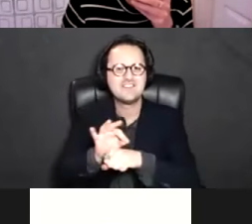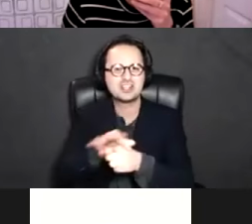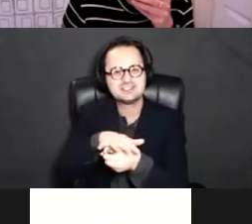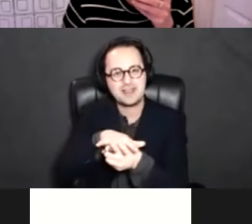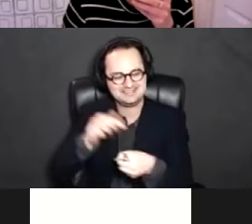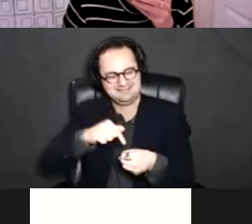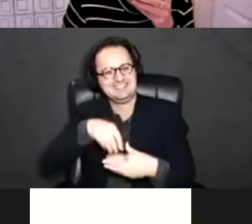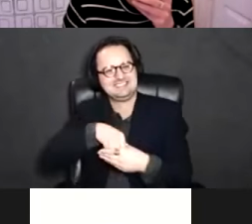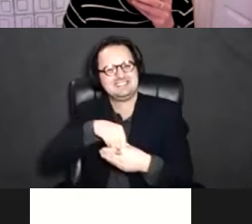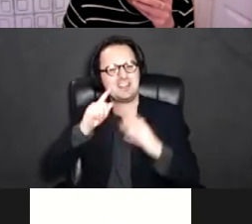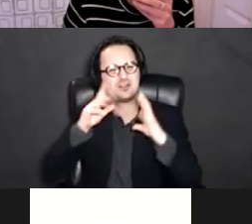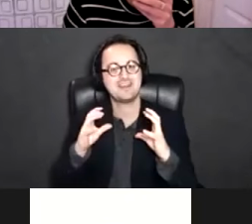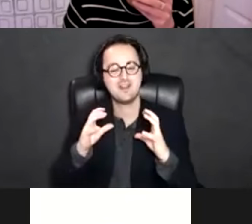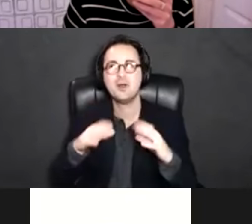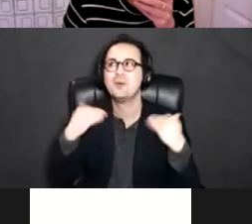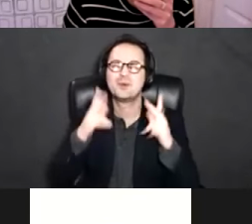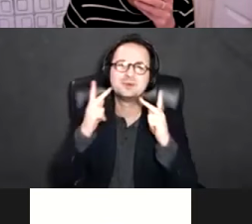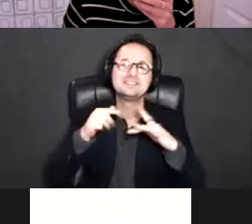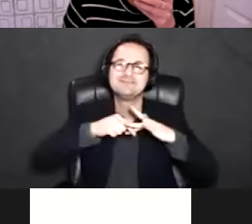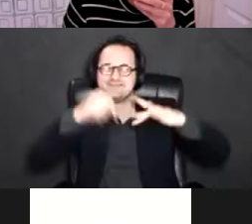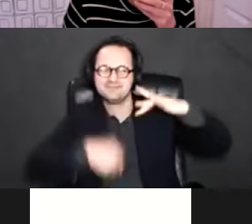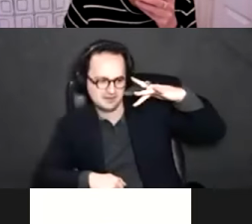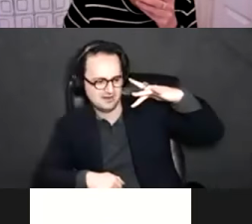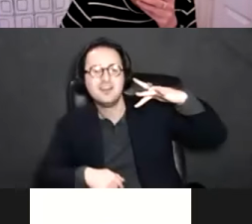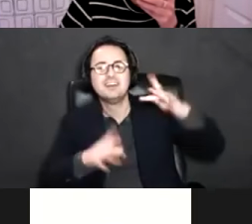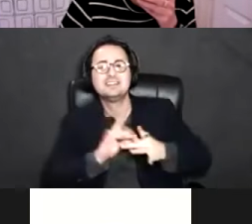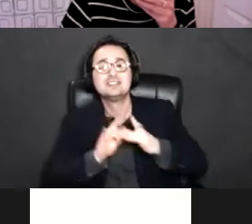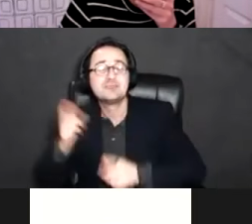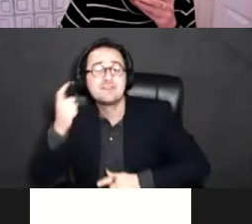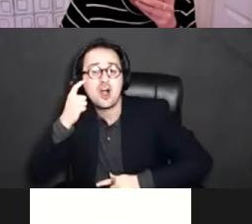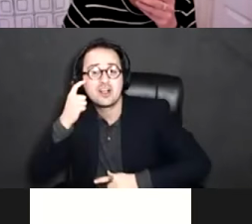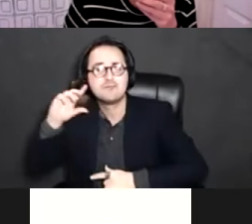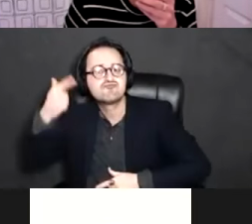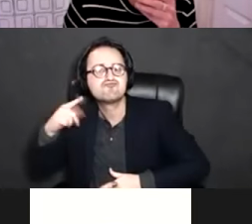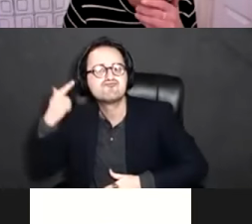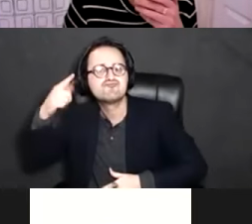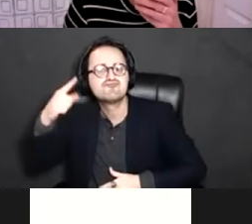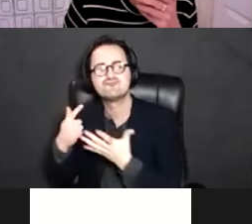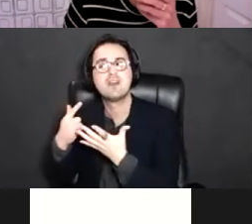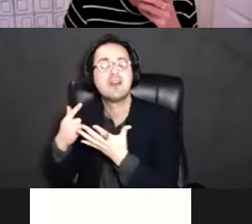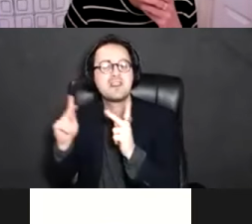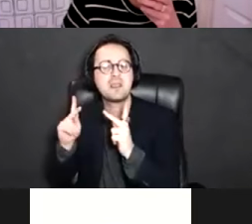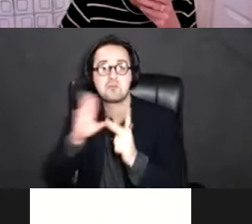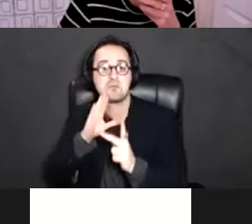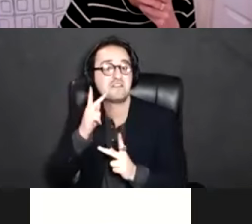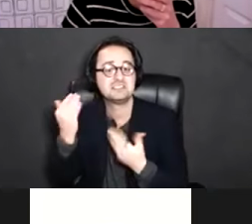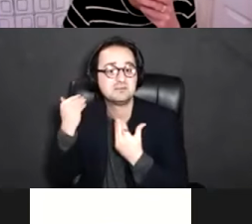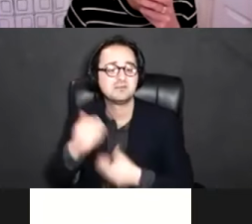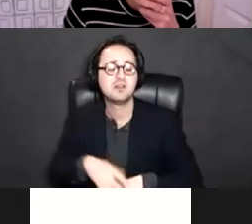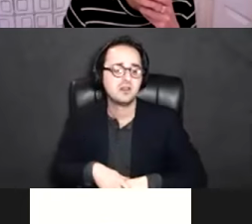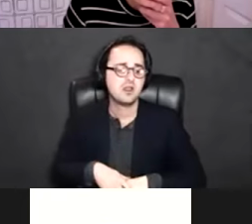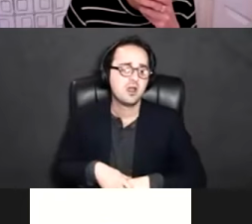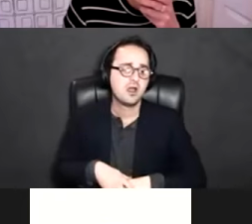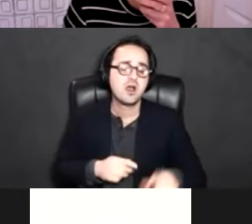you see a lot more in terms of cognitive and other things that people have not usually measured before. Totally, so that's a great point. You know, and you think about differences